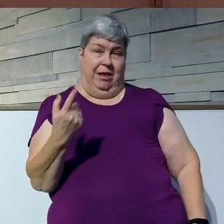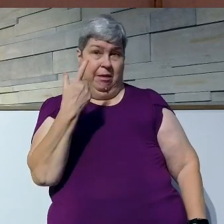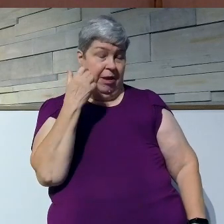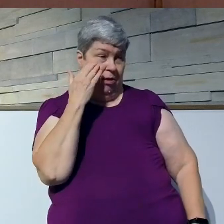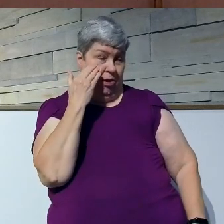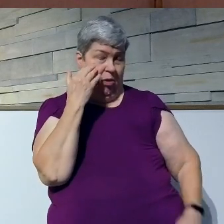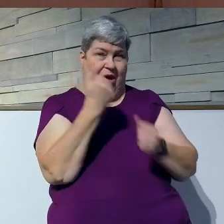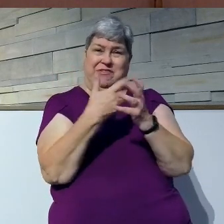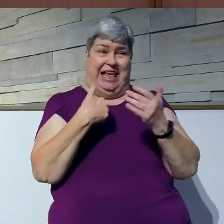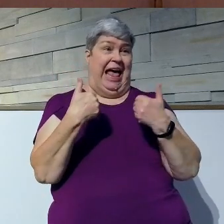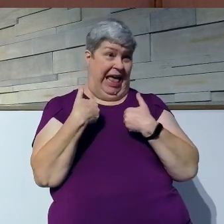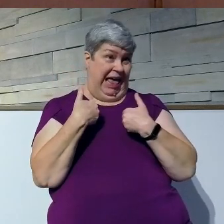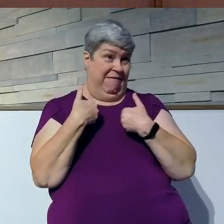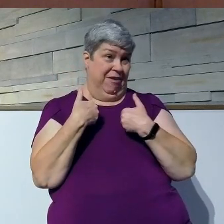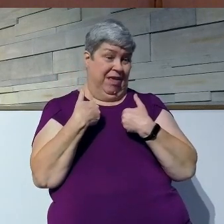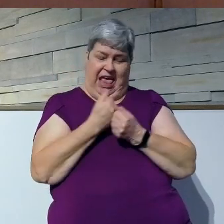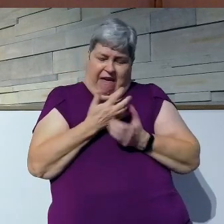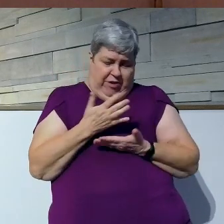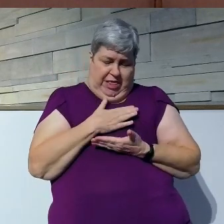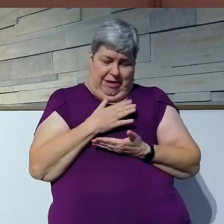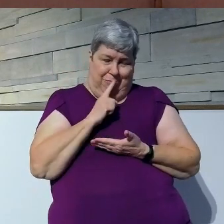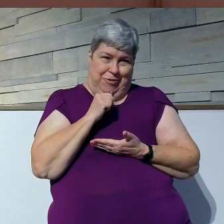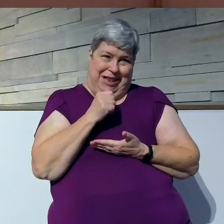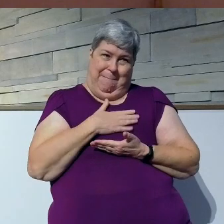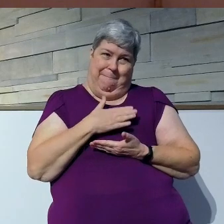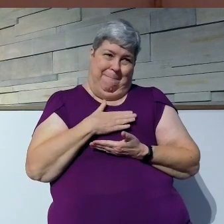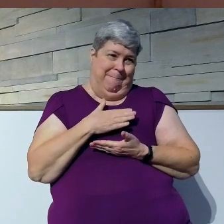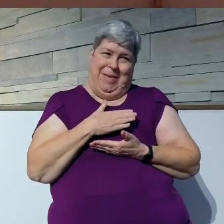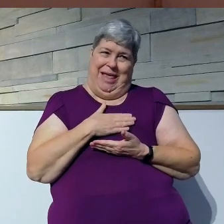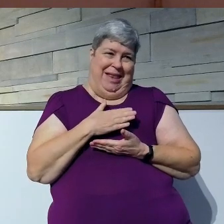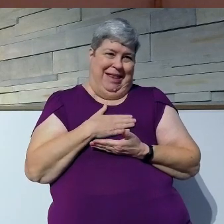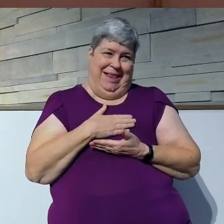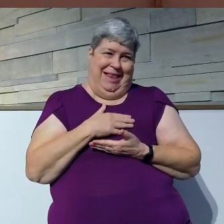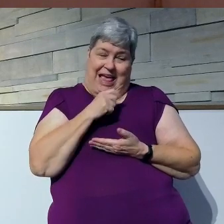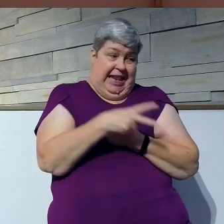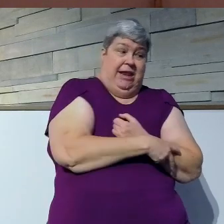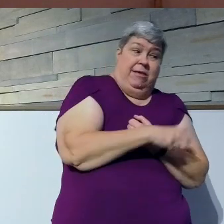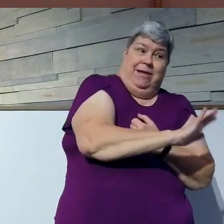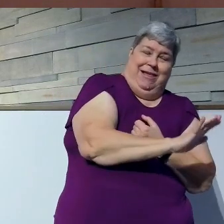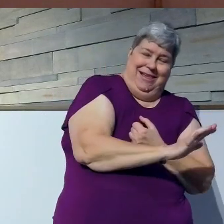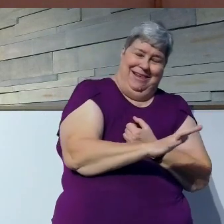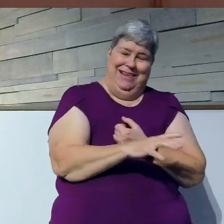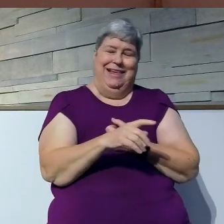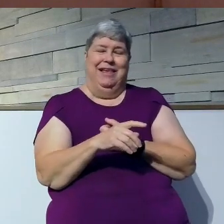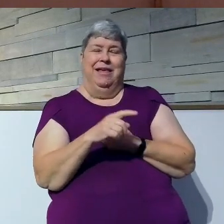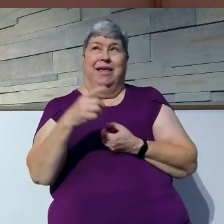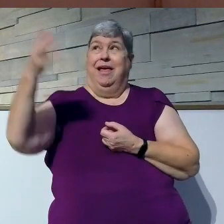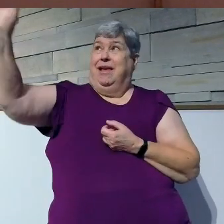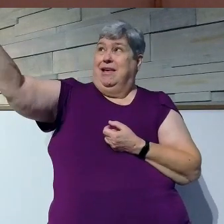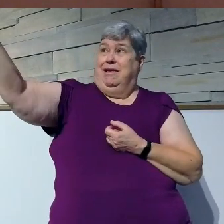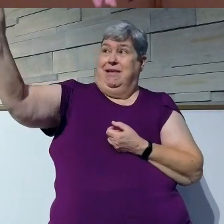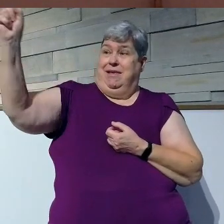know, everything that I have isn't mine. I didn't steal it.